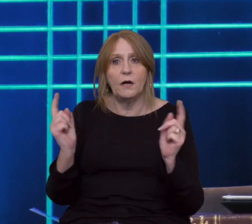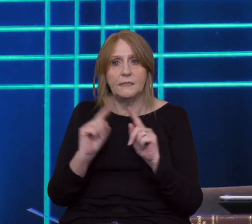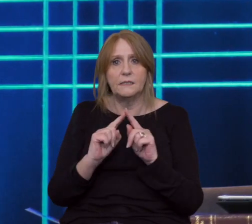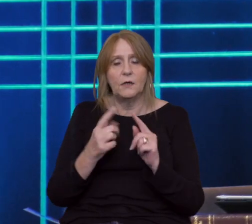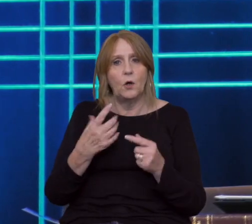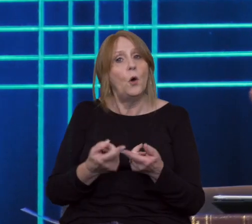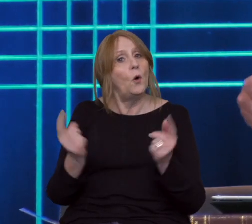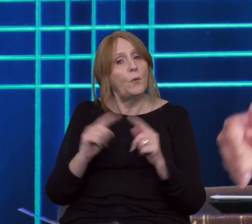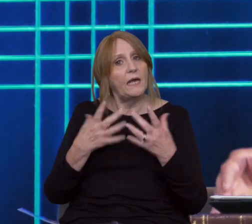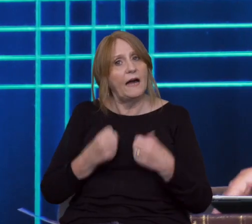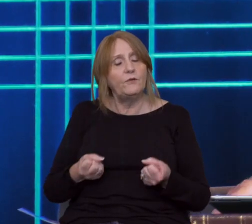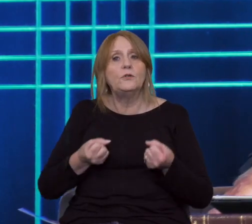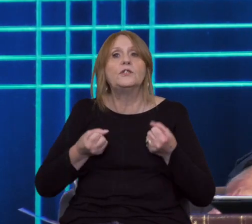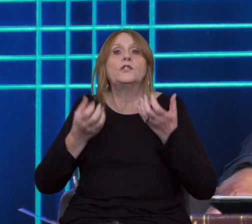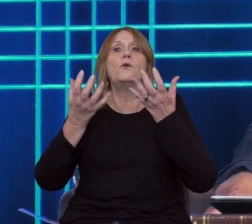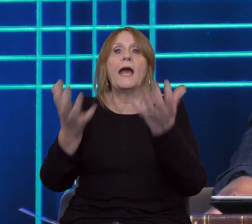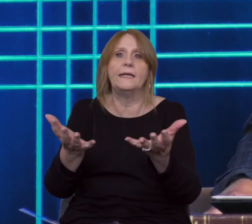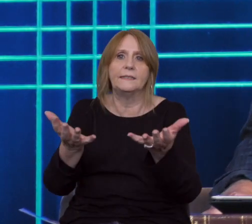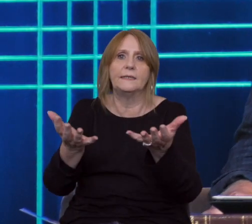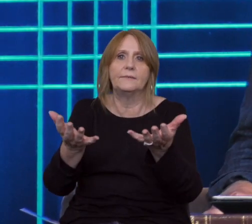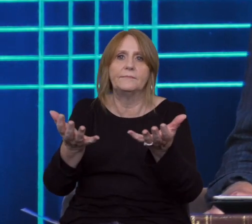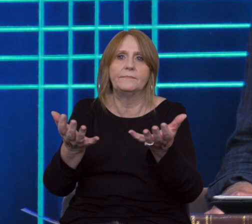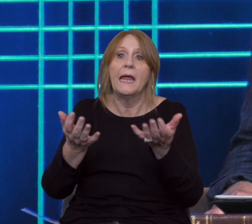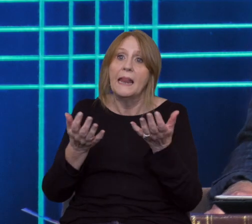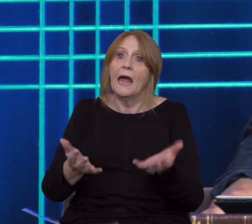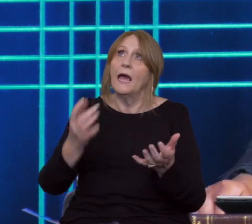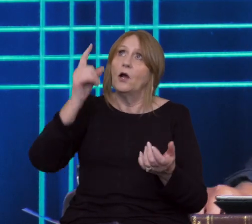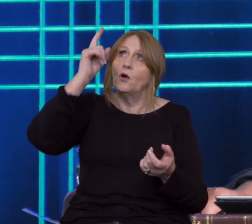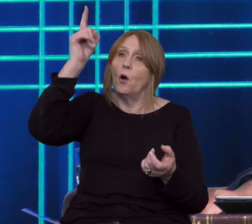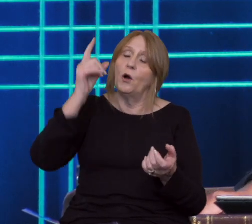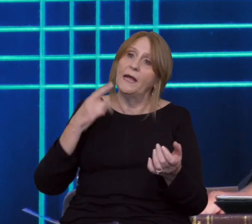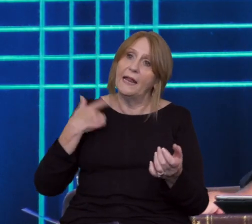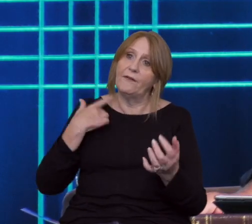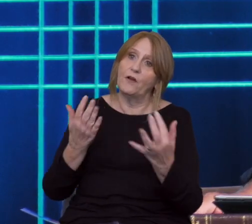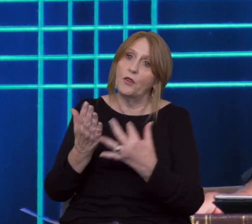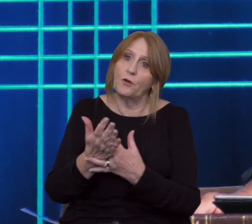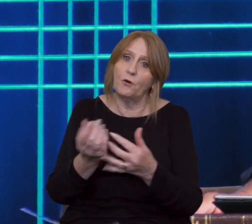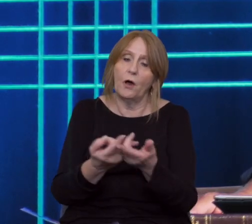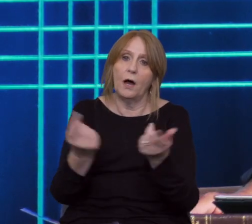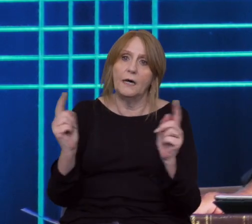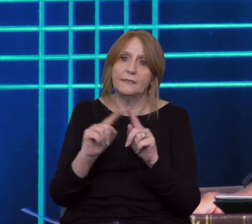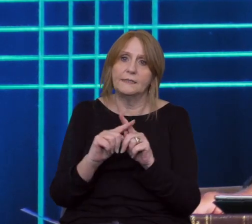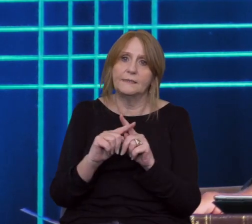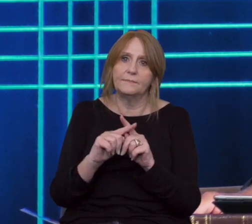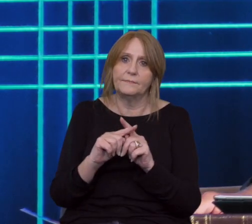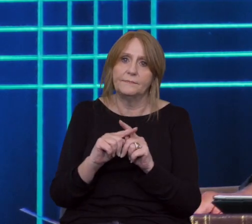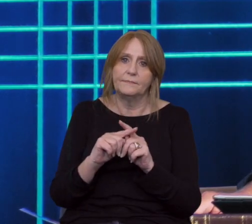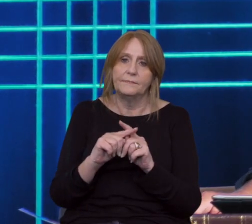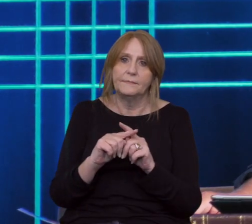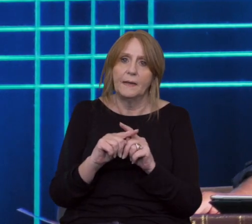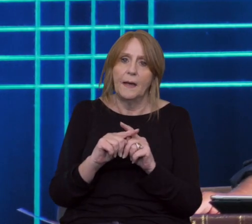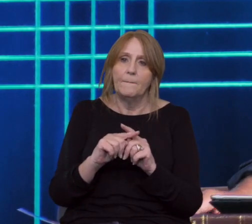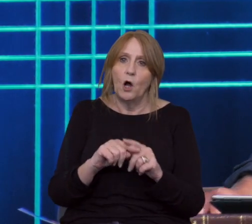us. Although on the day of the law giving on Mount Sinai, 3,000 died, there was another